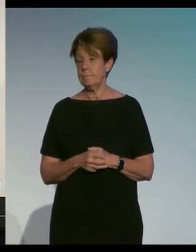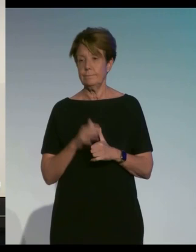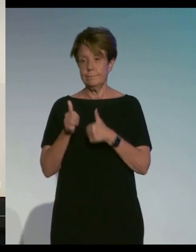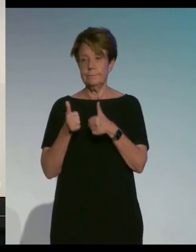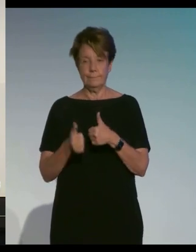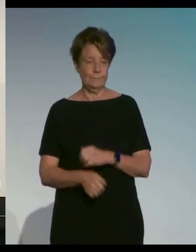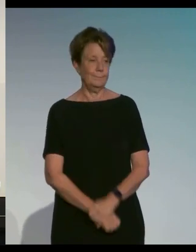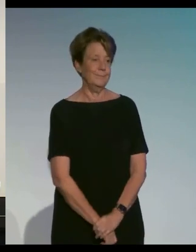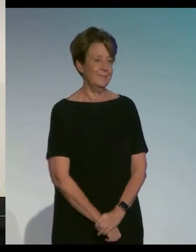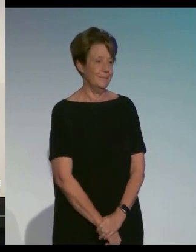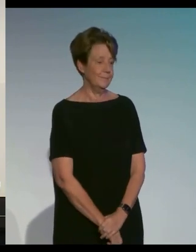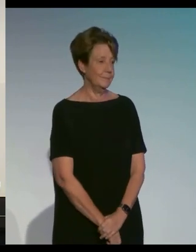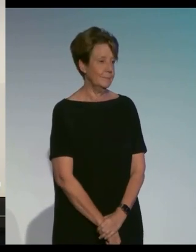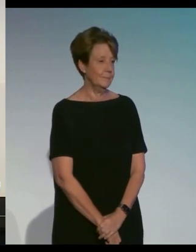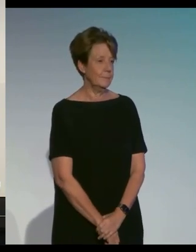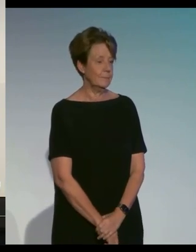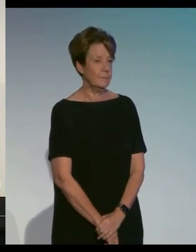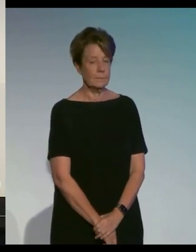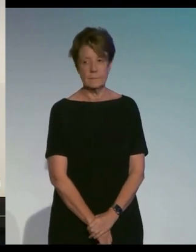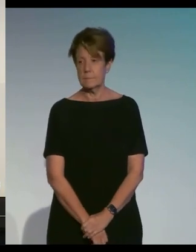Yeah. Can I put something together? Yeah.